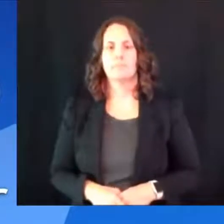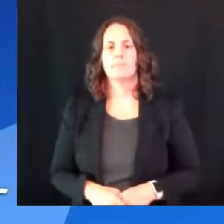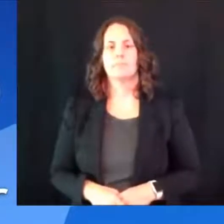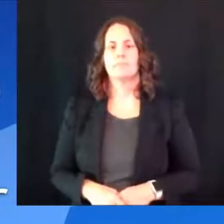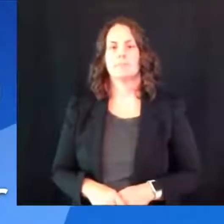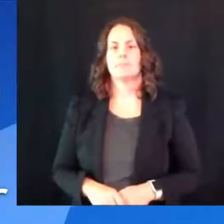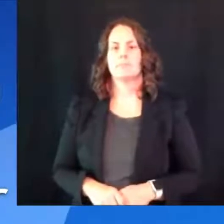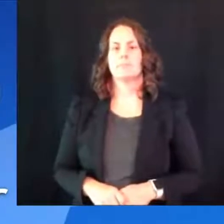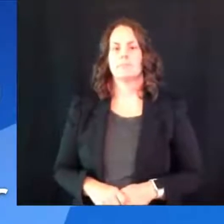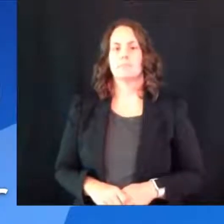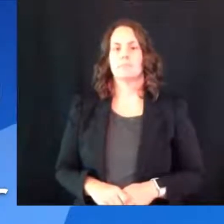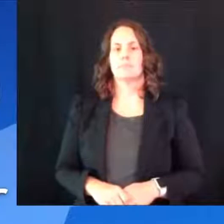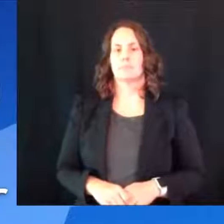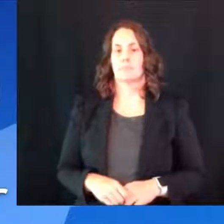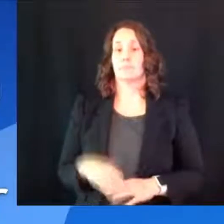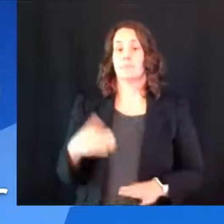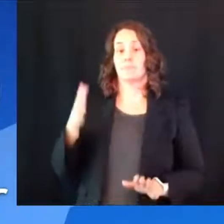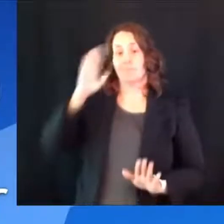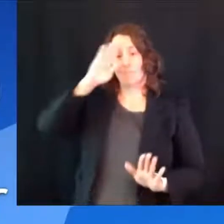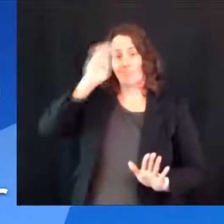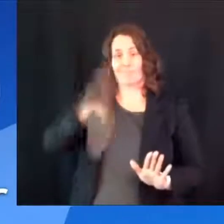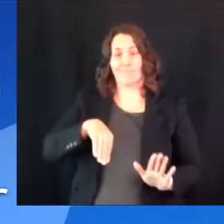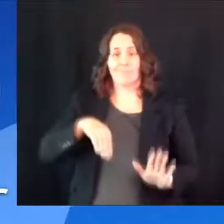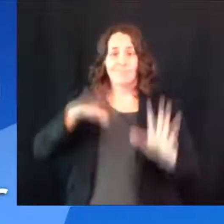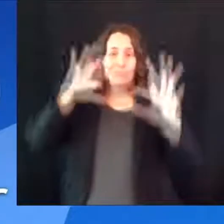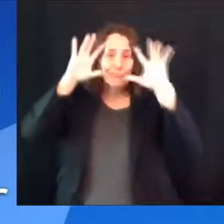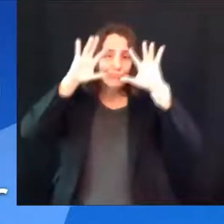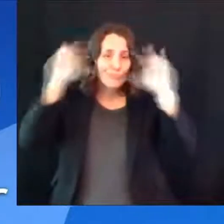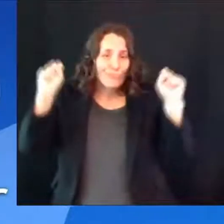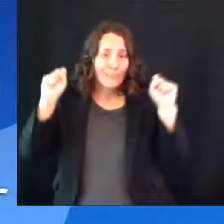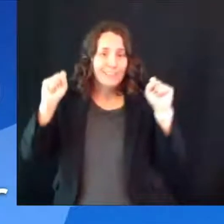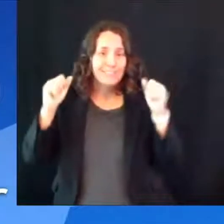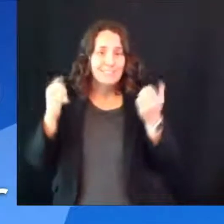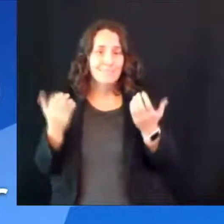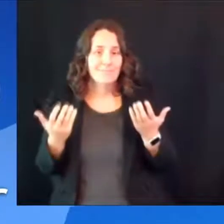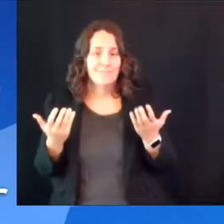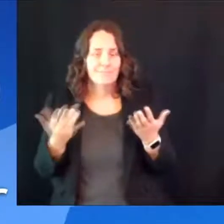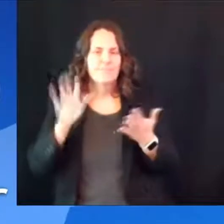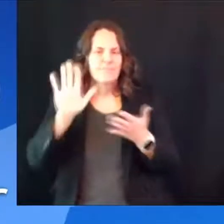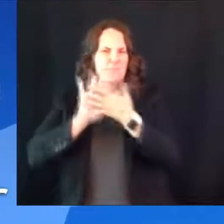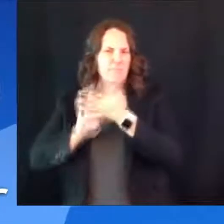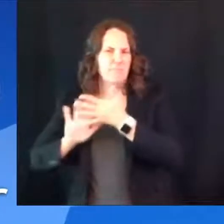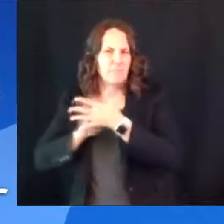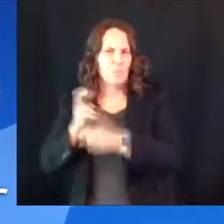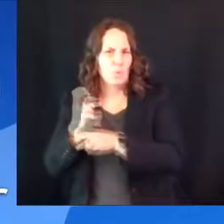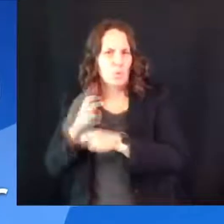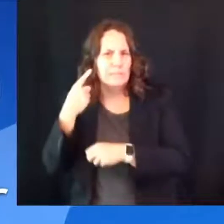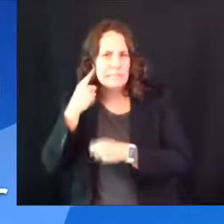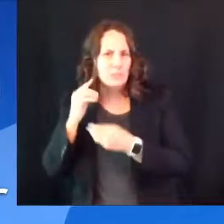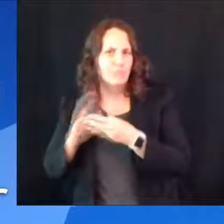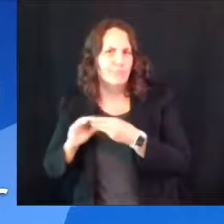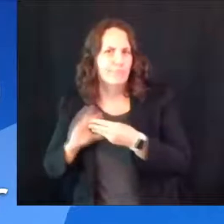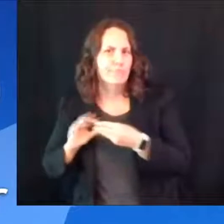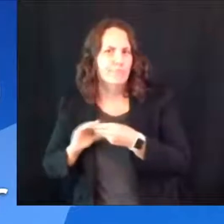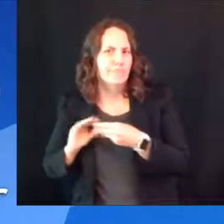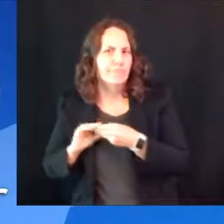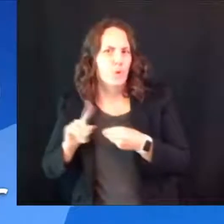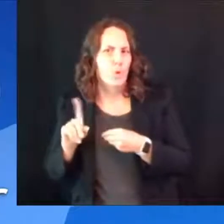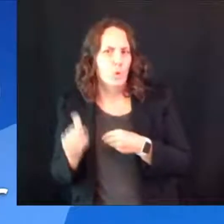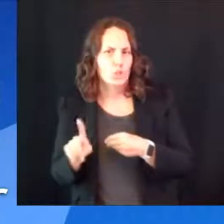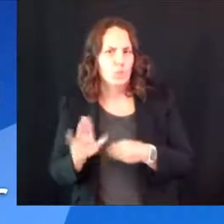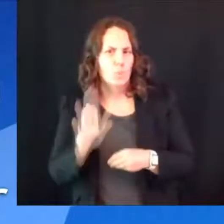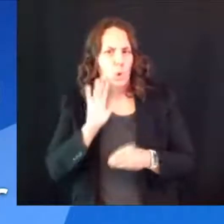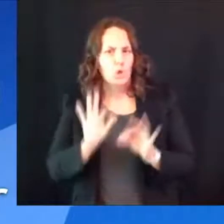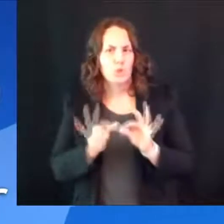just given remdesivir, and also know that it's been given to patients here in Wisconsin. What do you think about